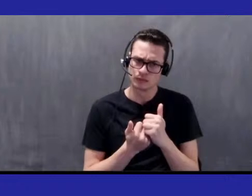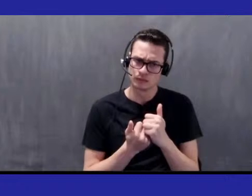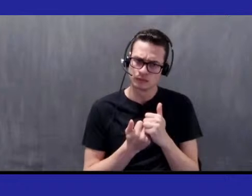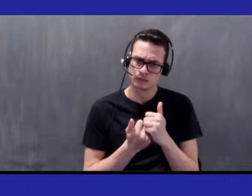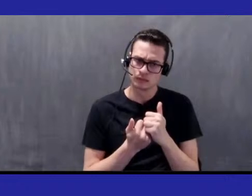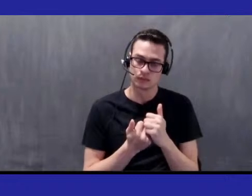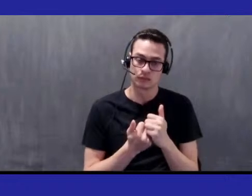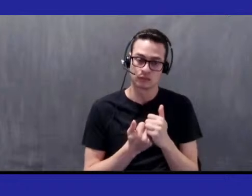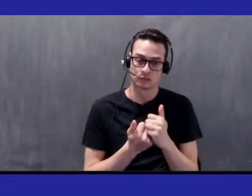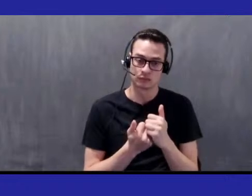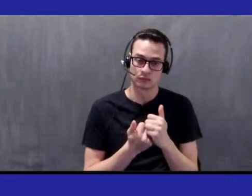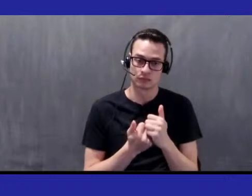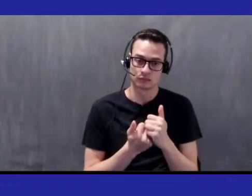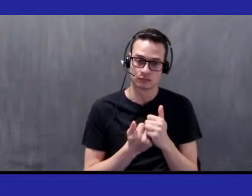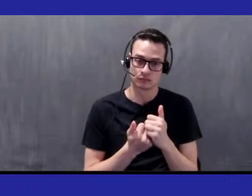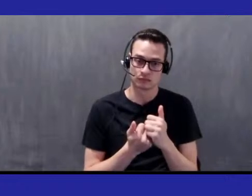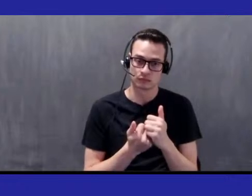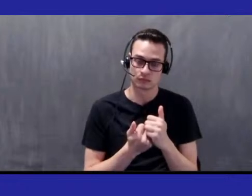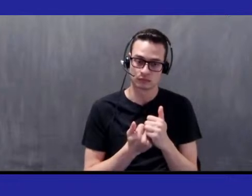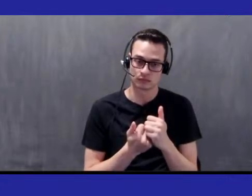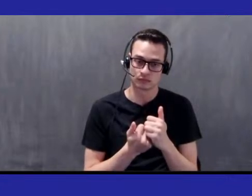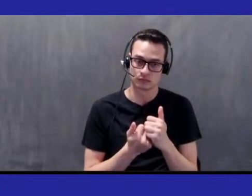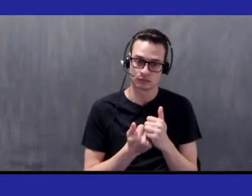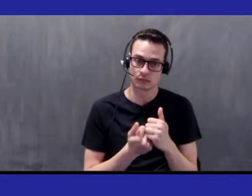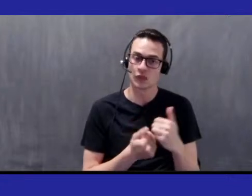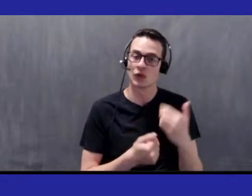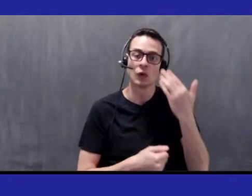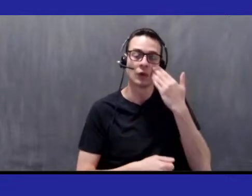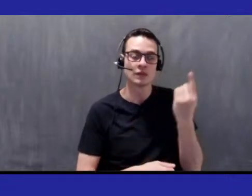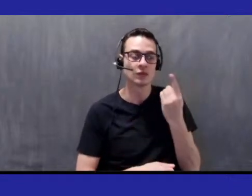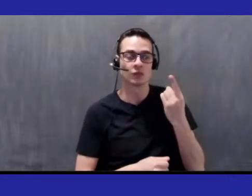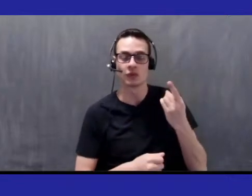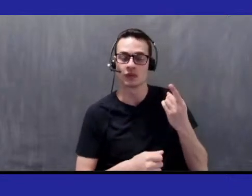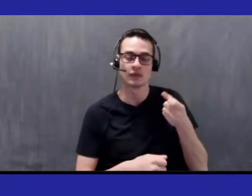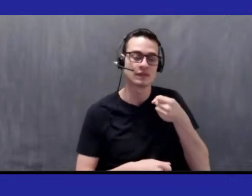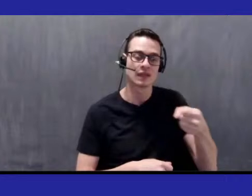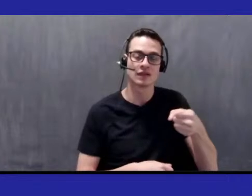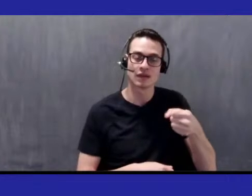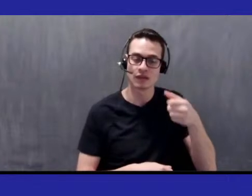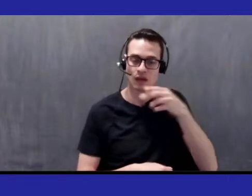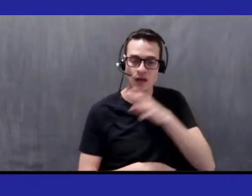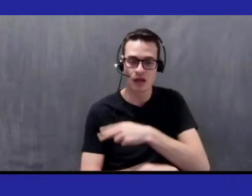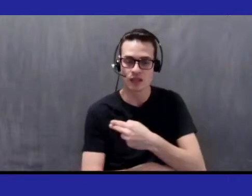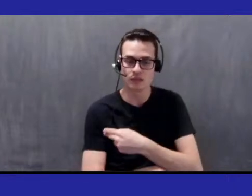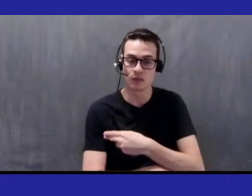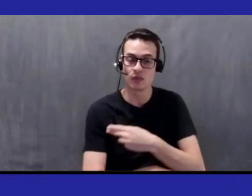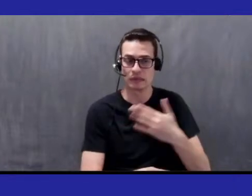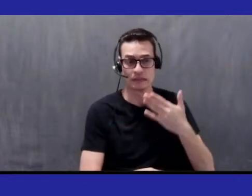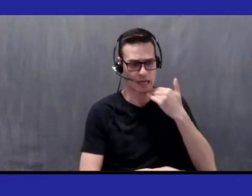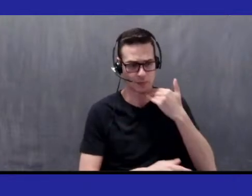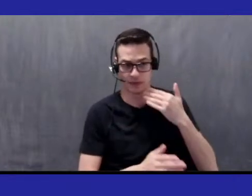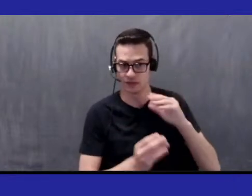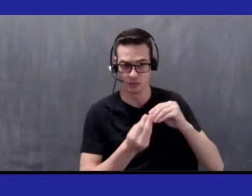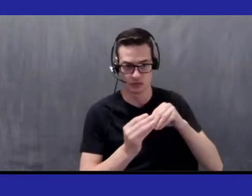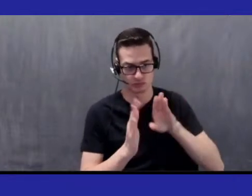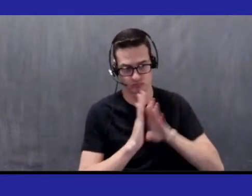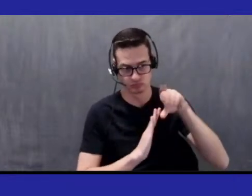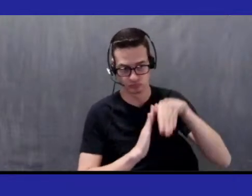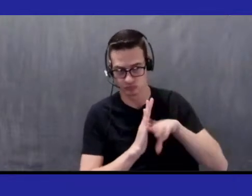hospitalized because of diabetes that is out of control, then people are exposed to it, the clinician team, the whole